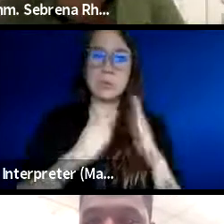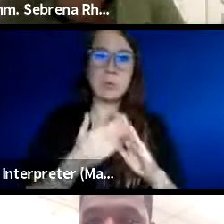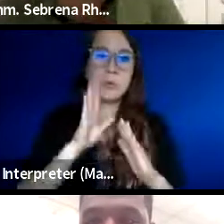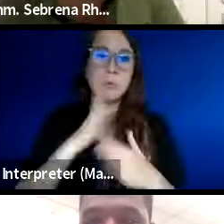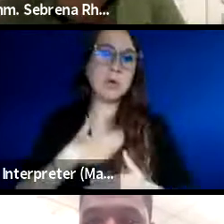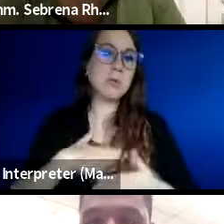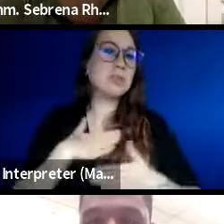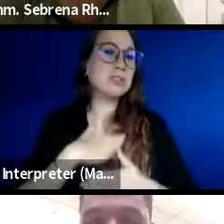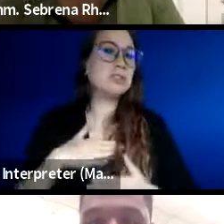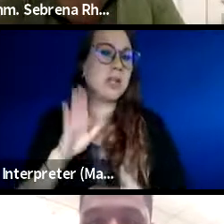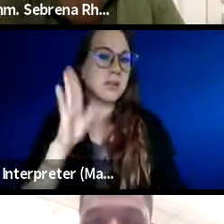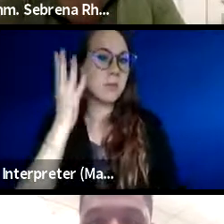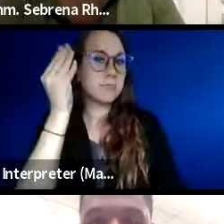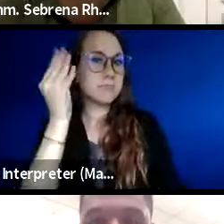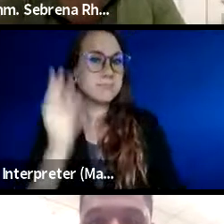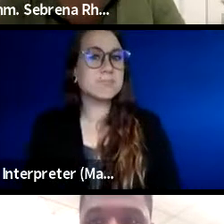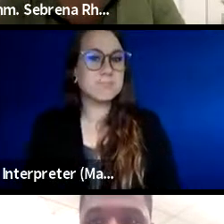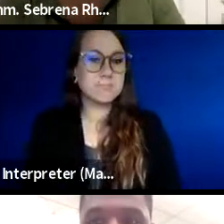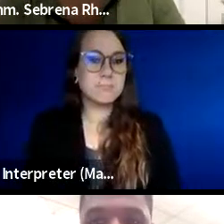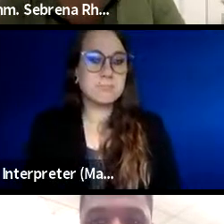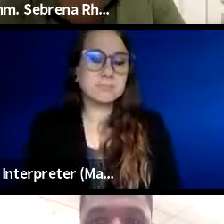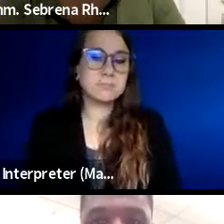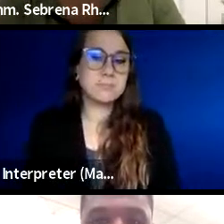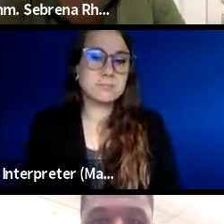appreciate hearing from you.